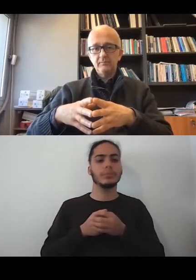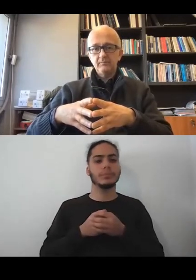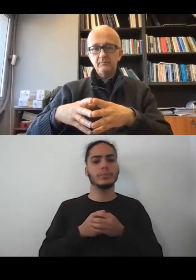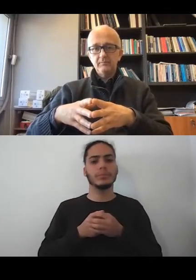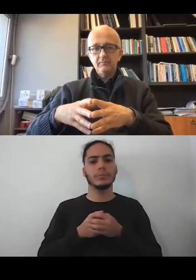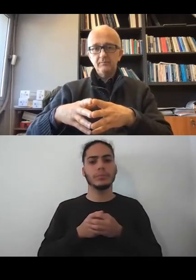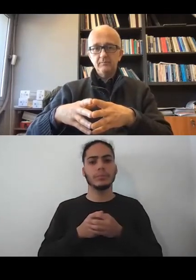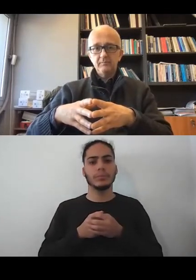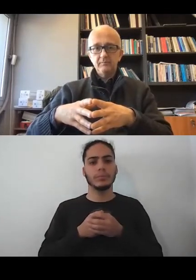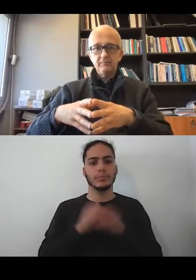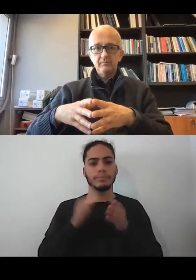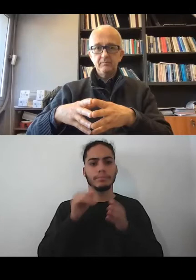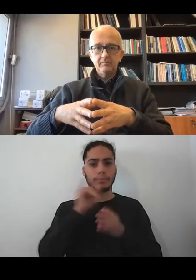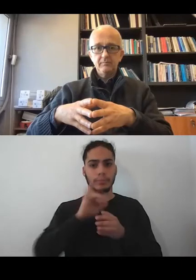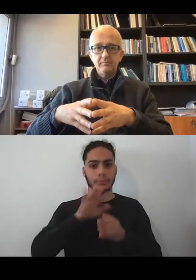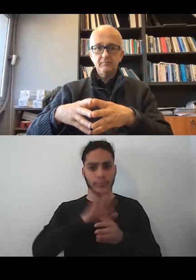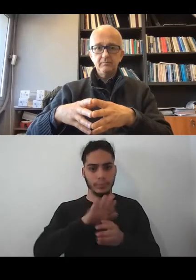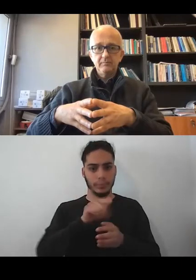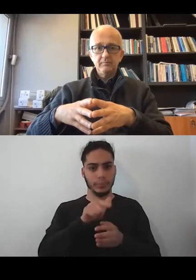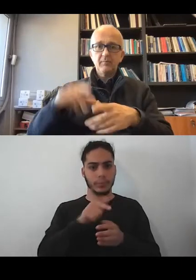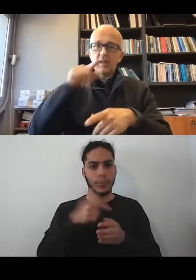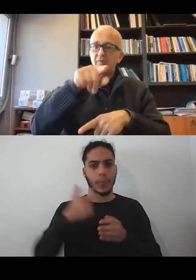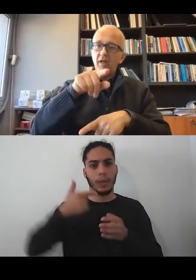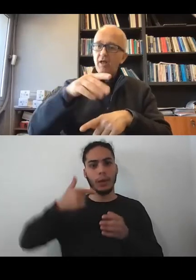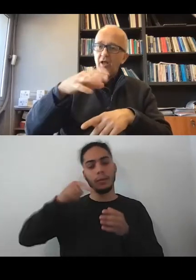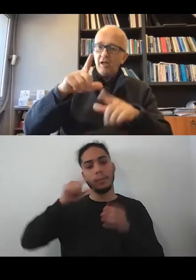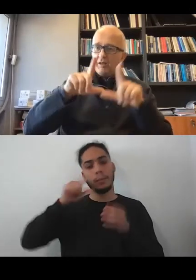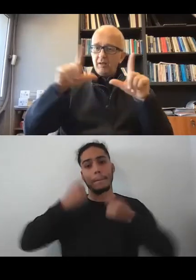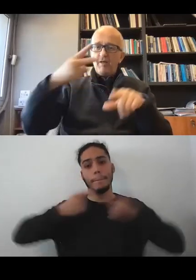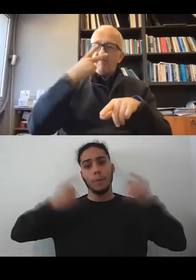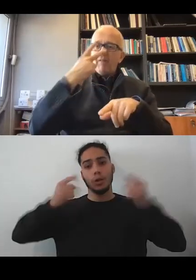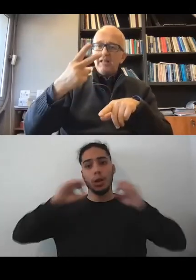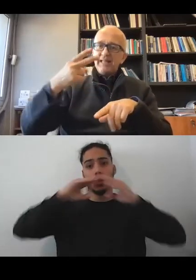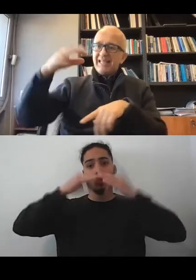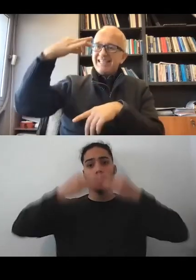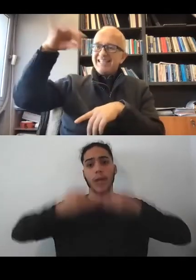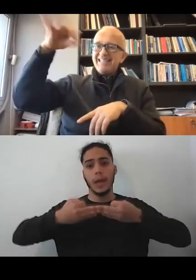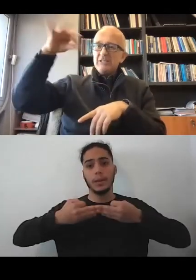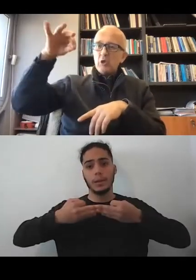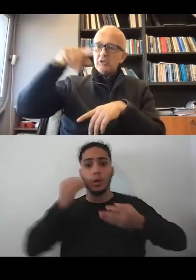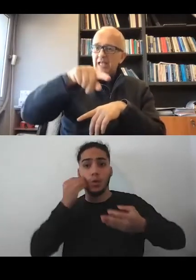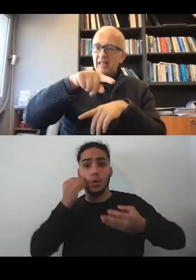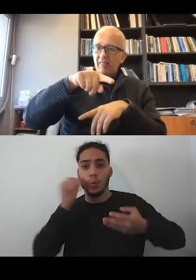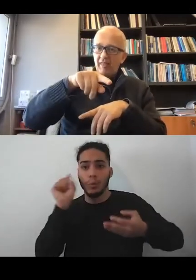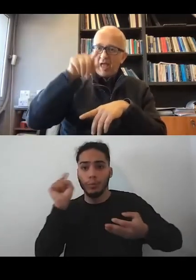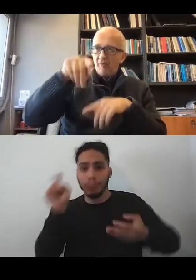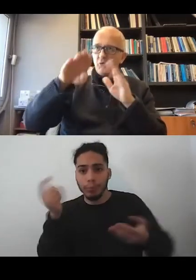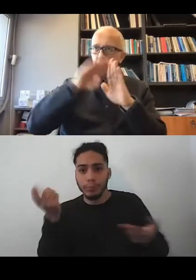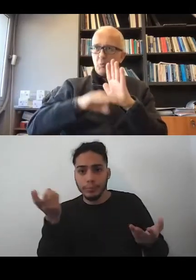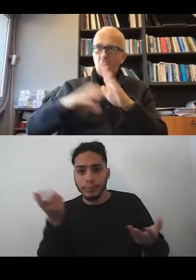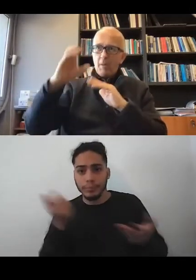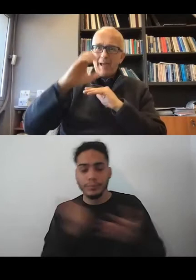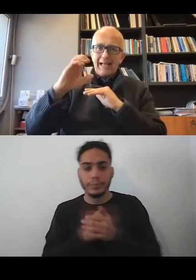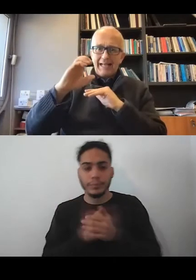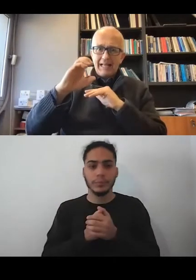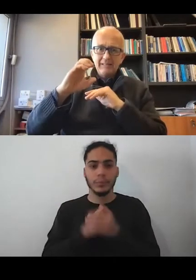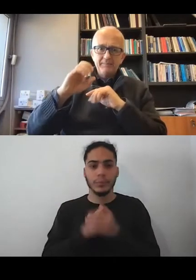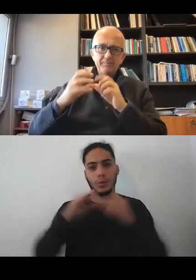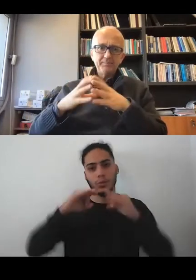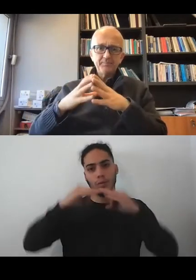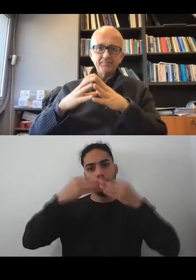this slide you can see where you can find the website of the project, and where you can